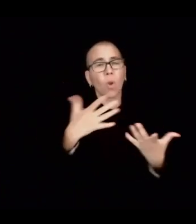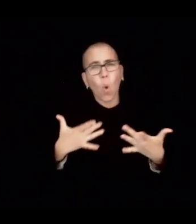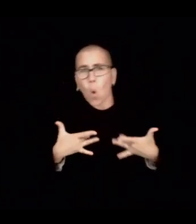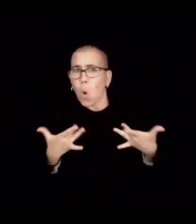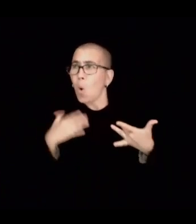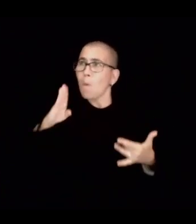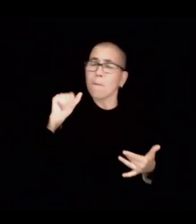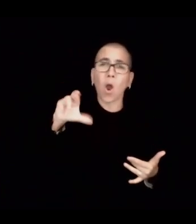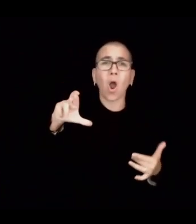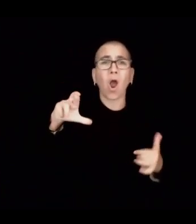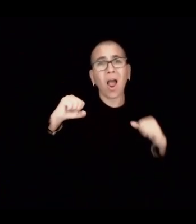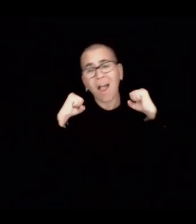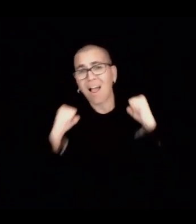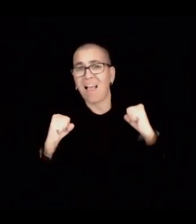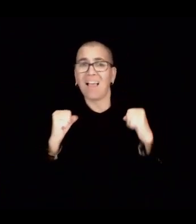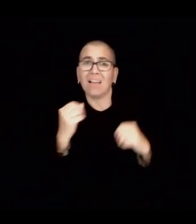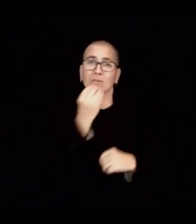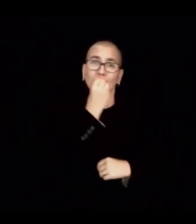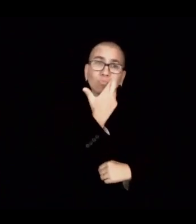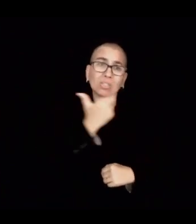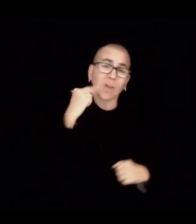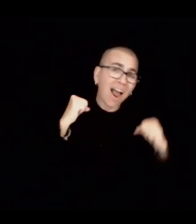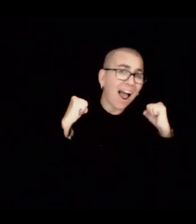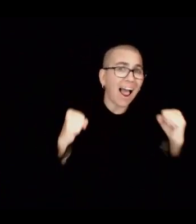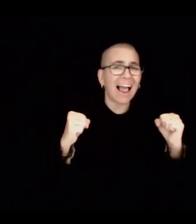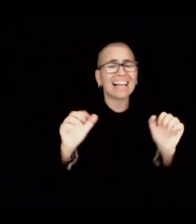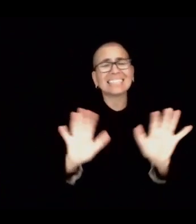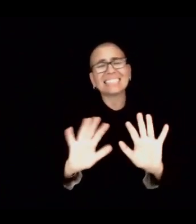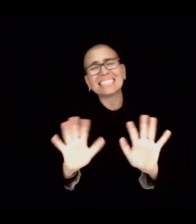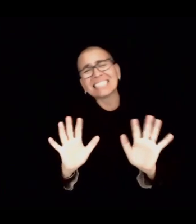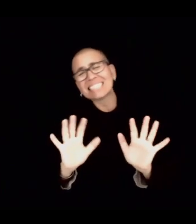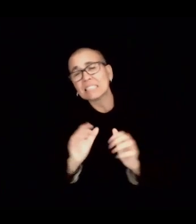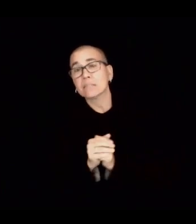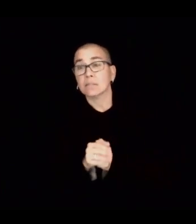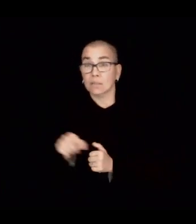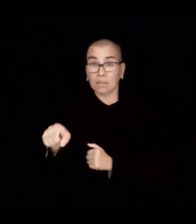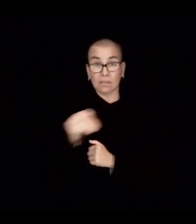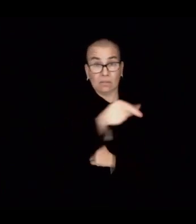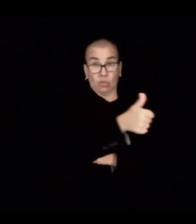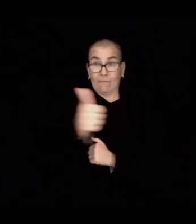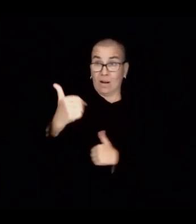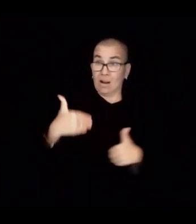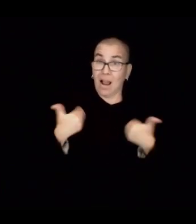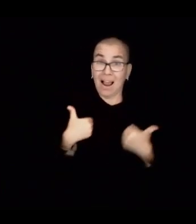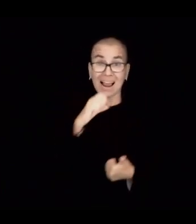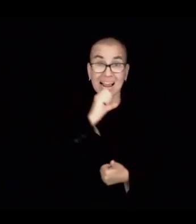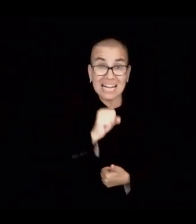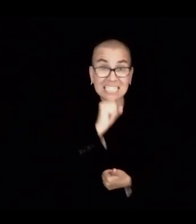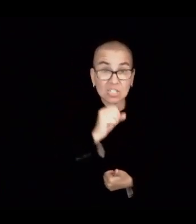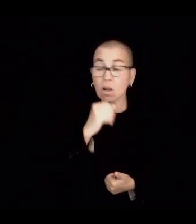personal risk of COVID is low, that you are continuing to social distance and,